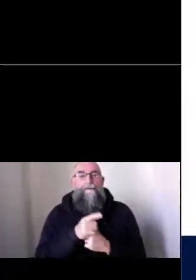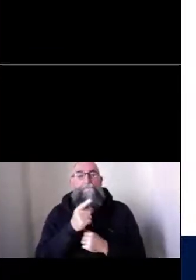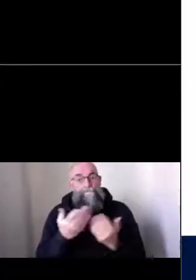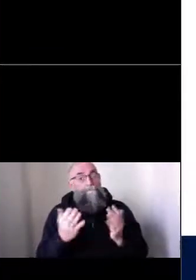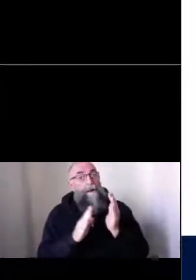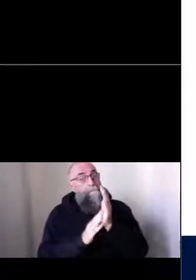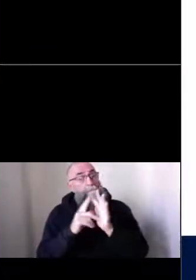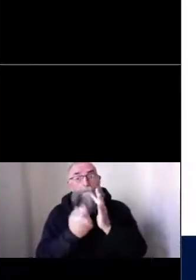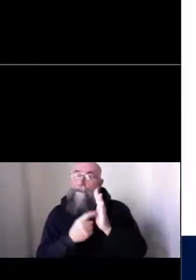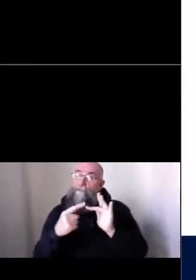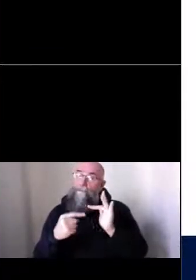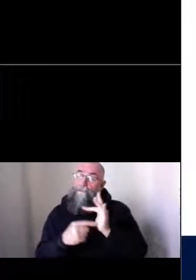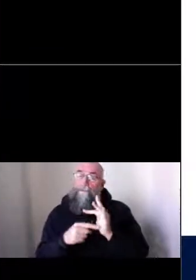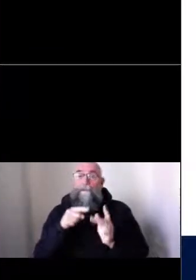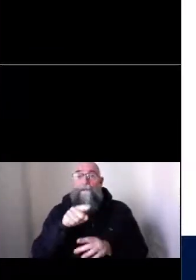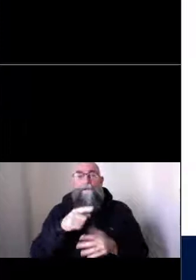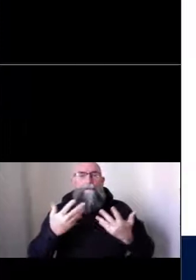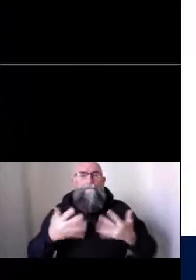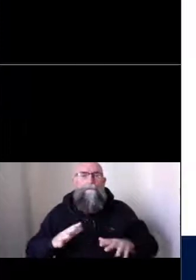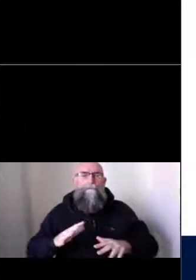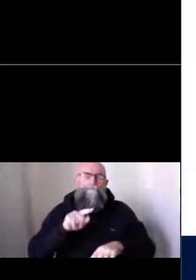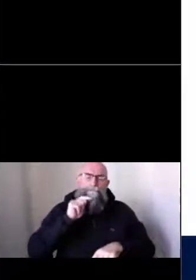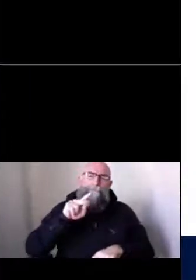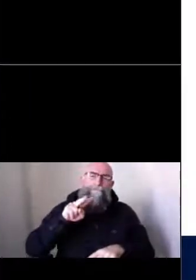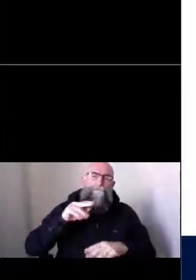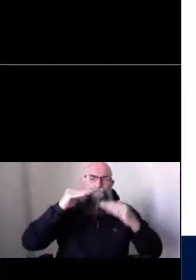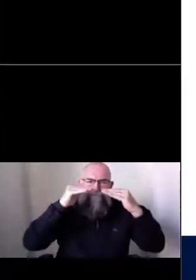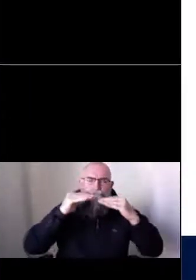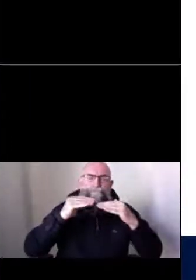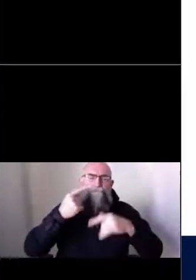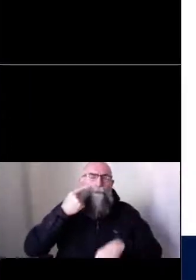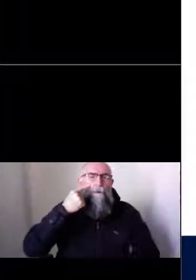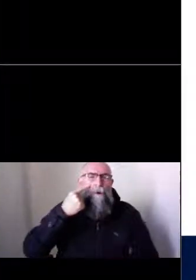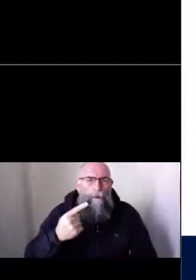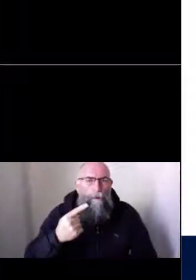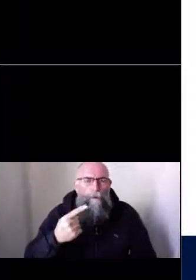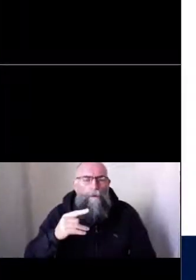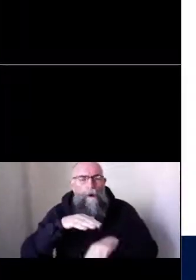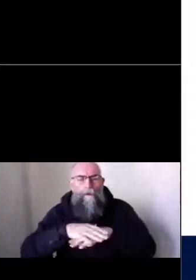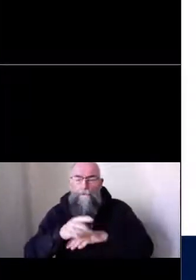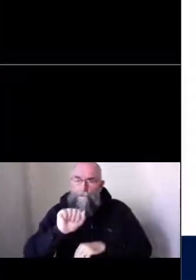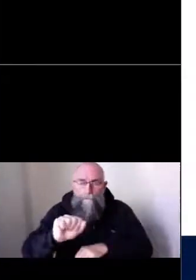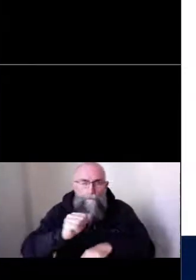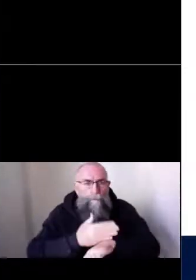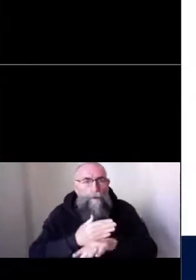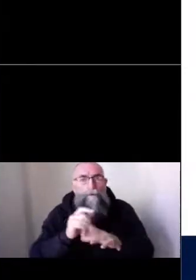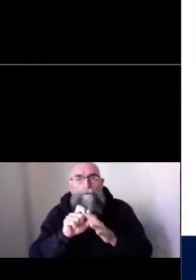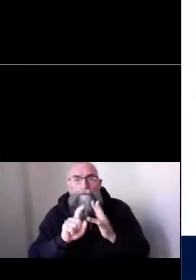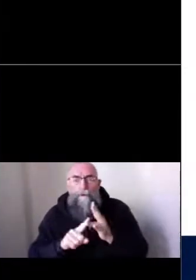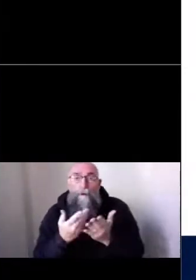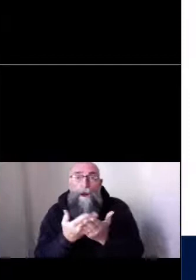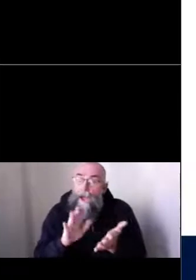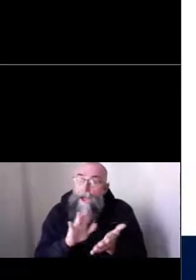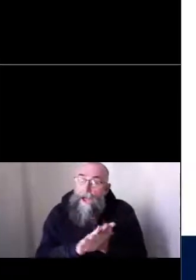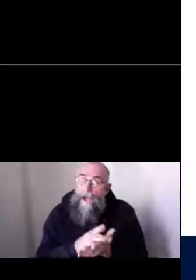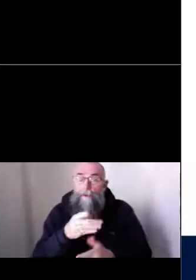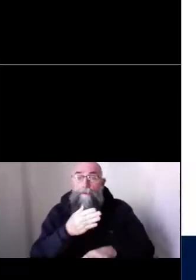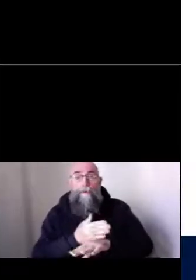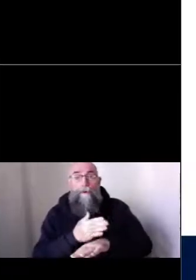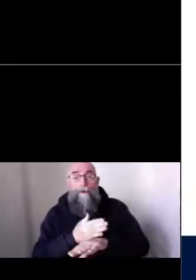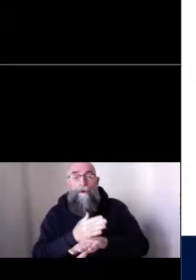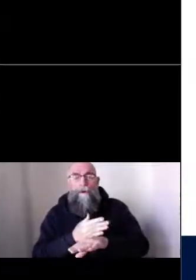So merit looks at what your project is, what you're going to be doing, how you're going to be doing it, talking about why